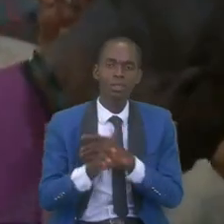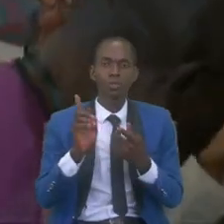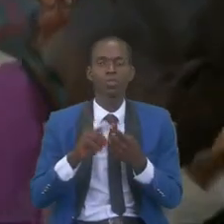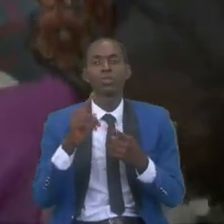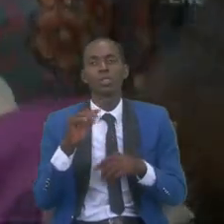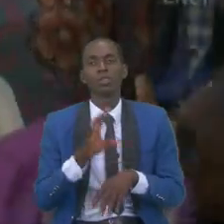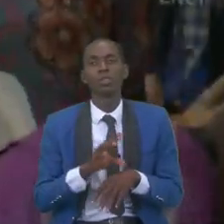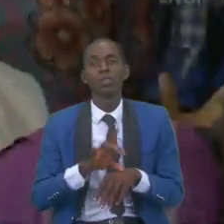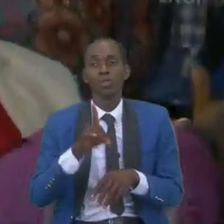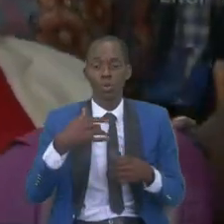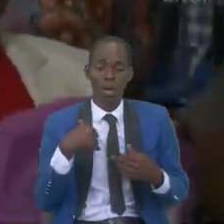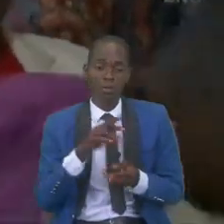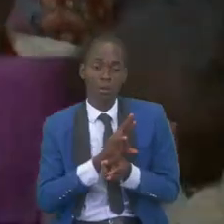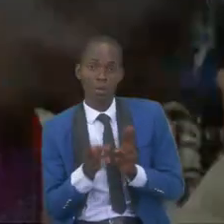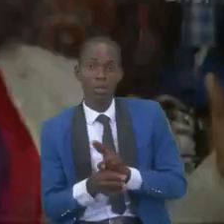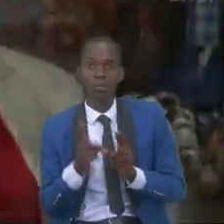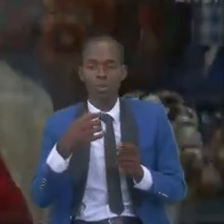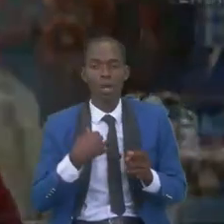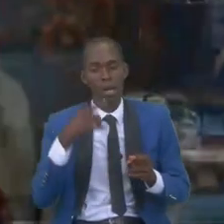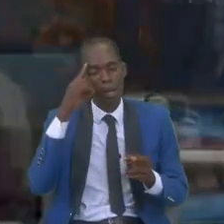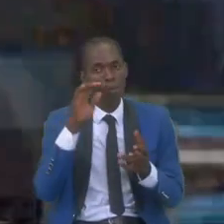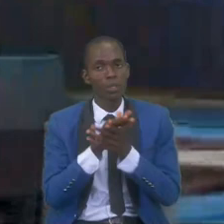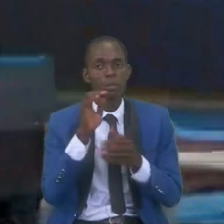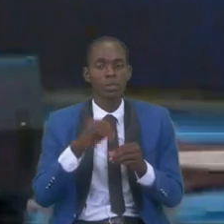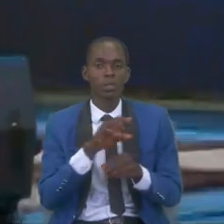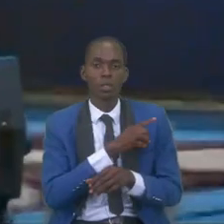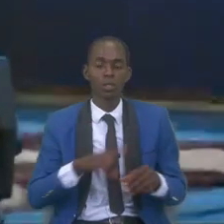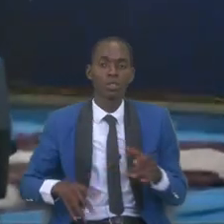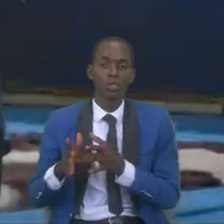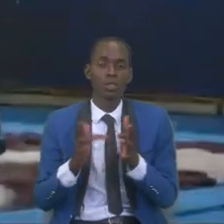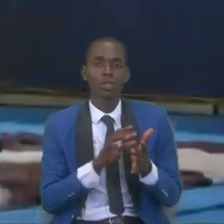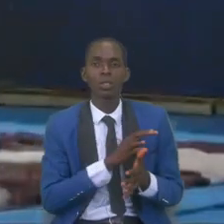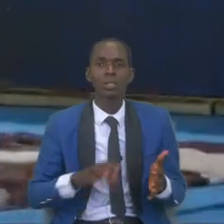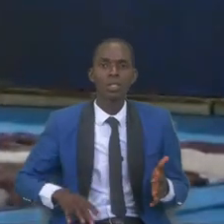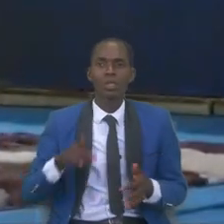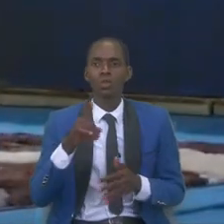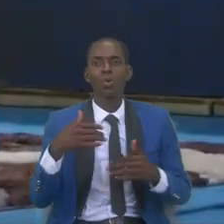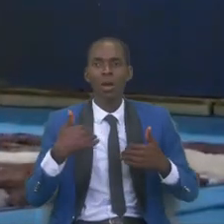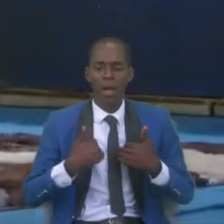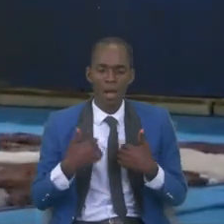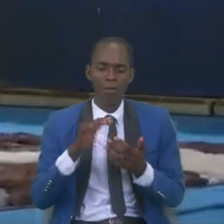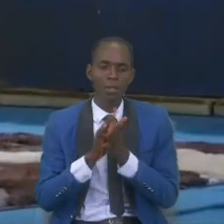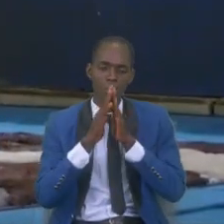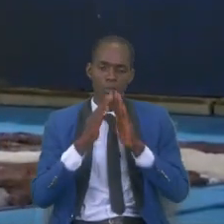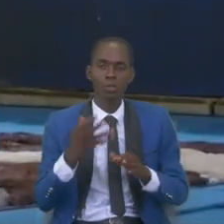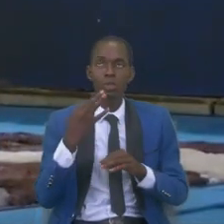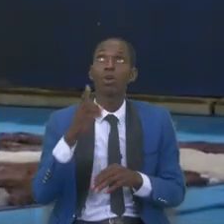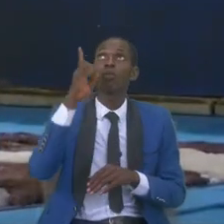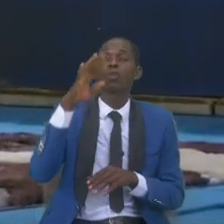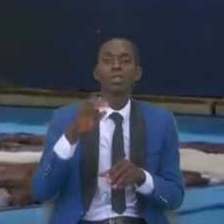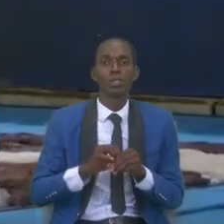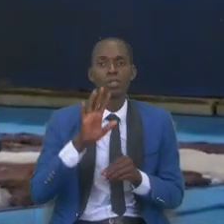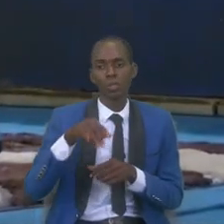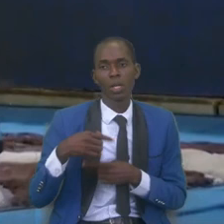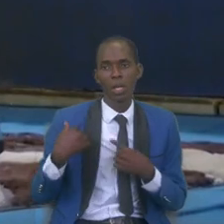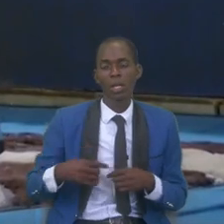have repented and you have believed on the Lord Jesus Christ, and you have the peace of God in your heart, the peace that